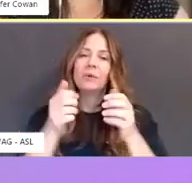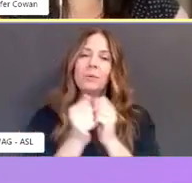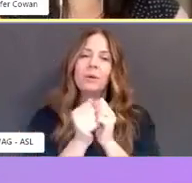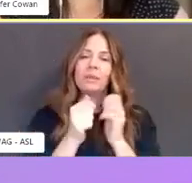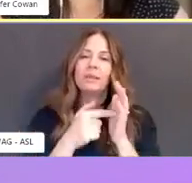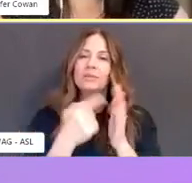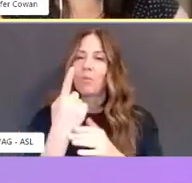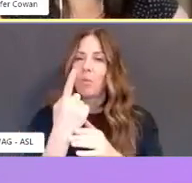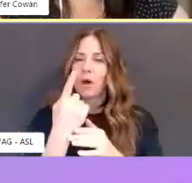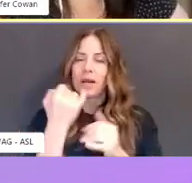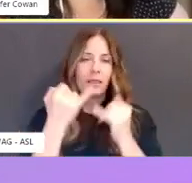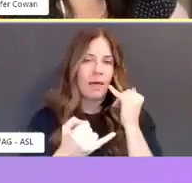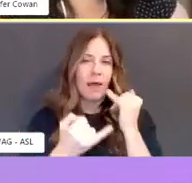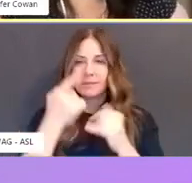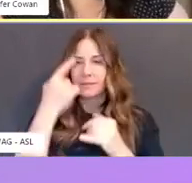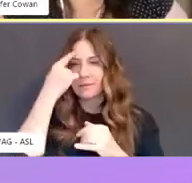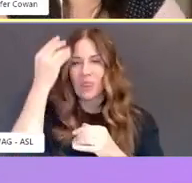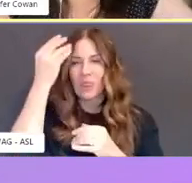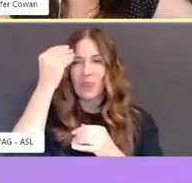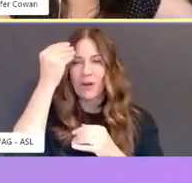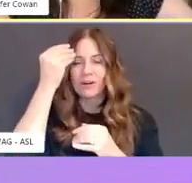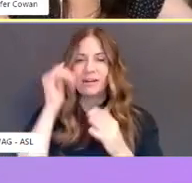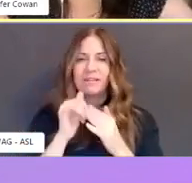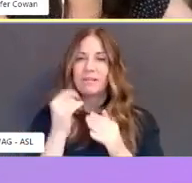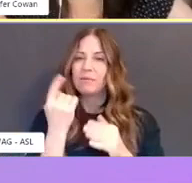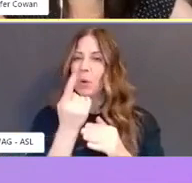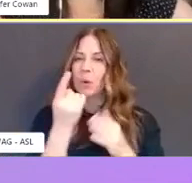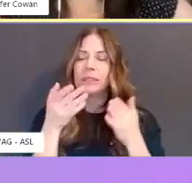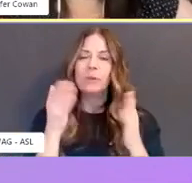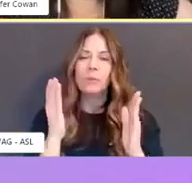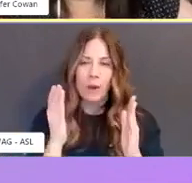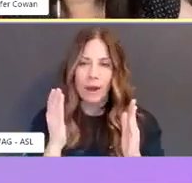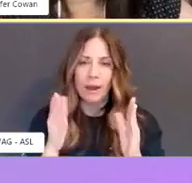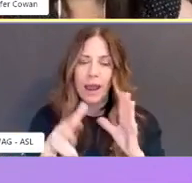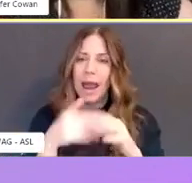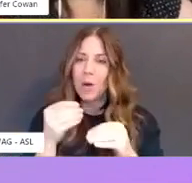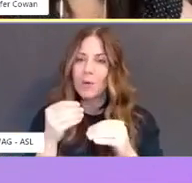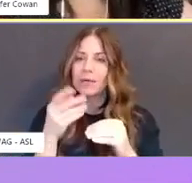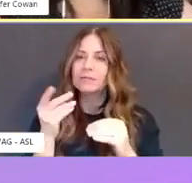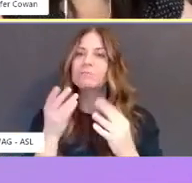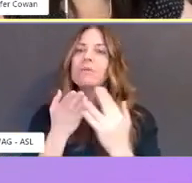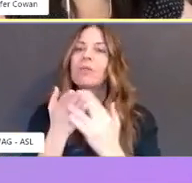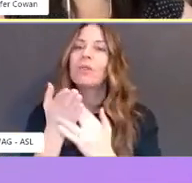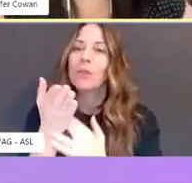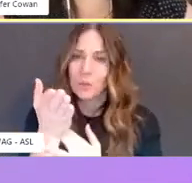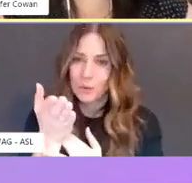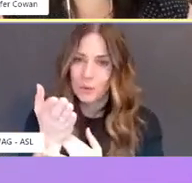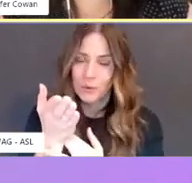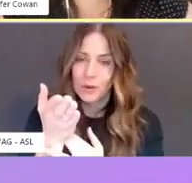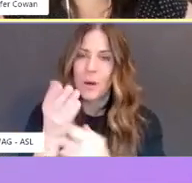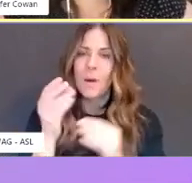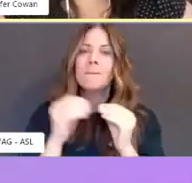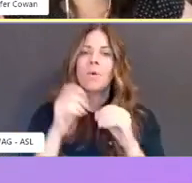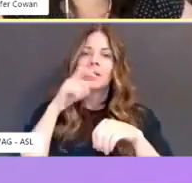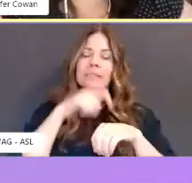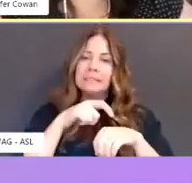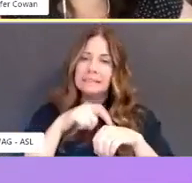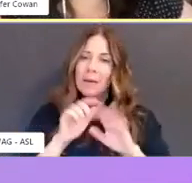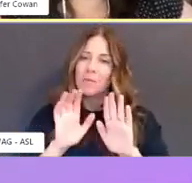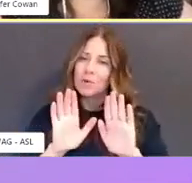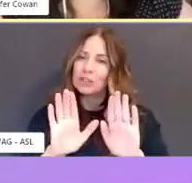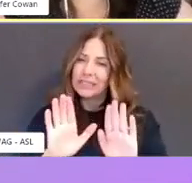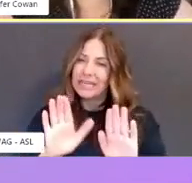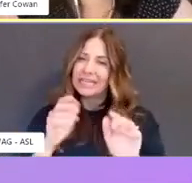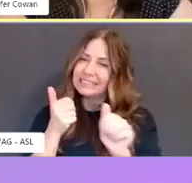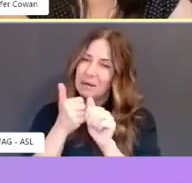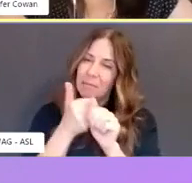with this one last thought, which is that the only way out is through. The more time that we spend pushing against compliance